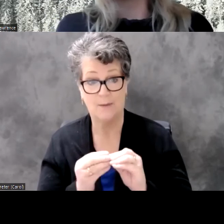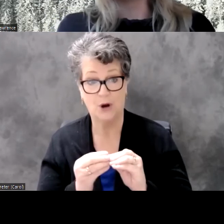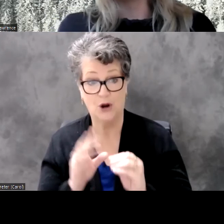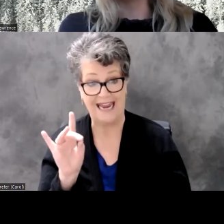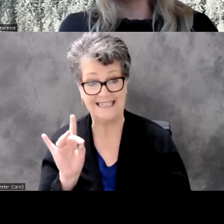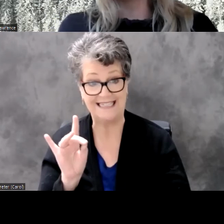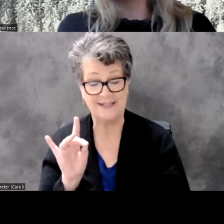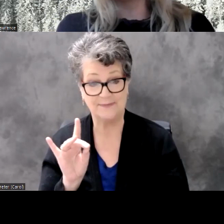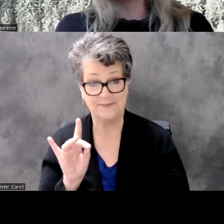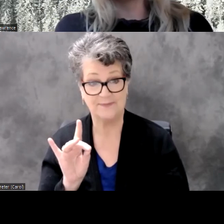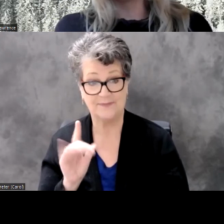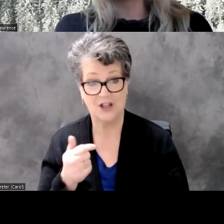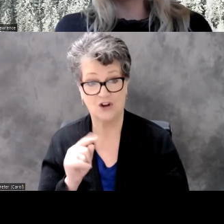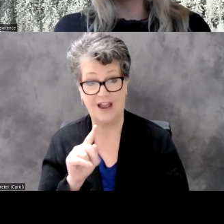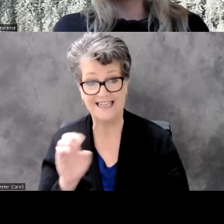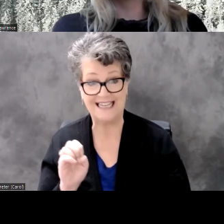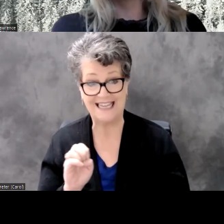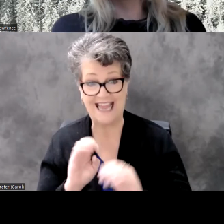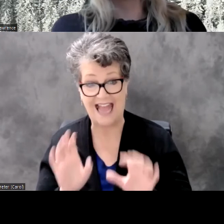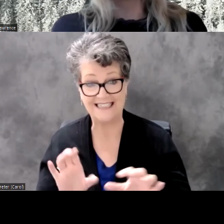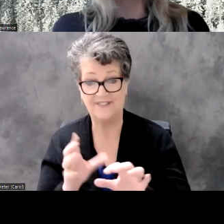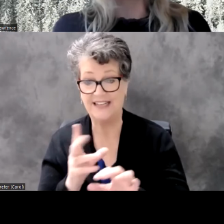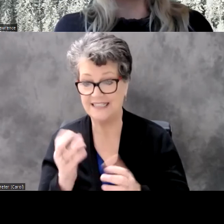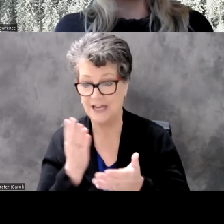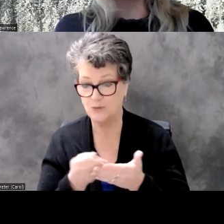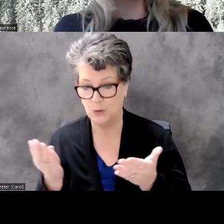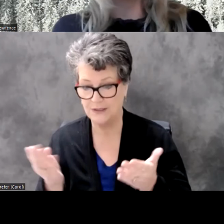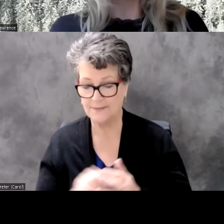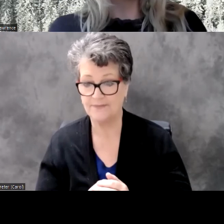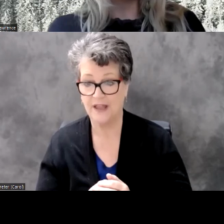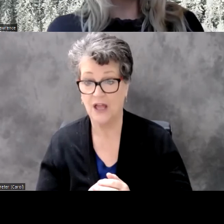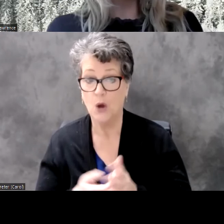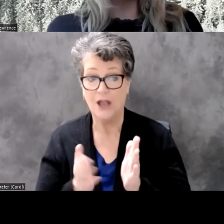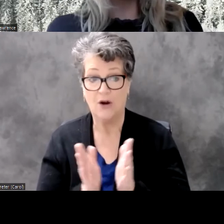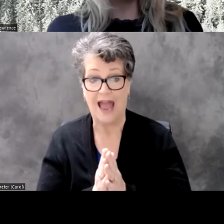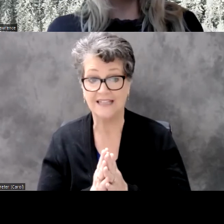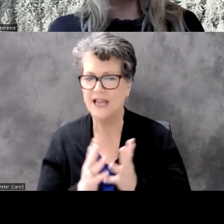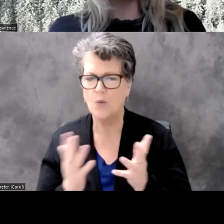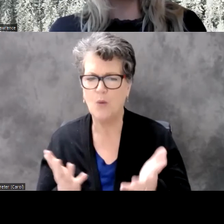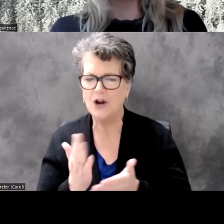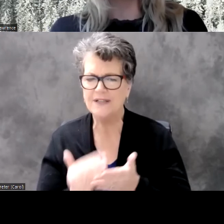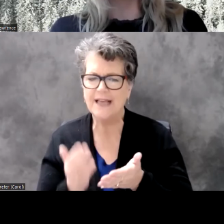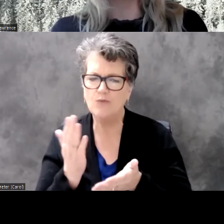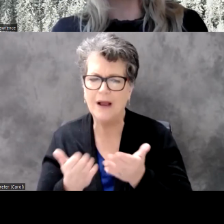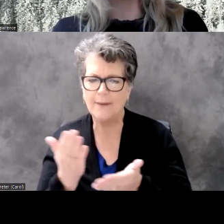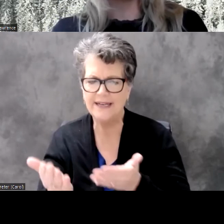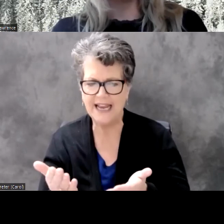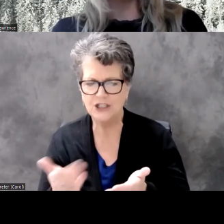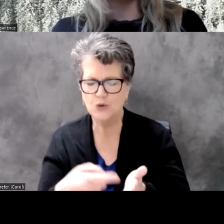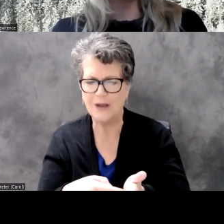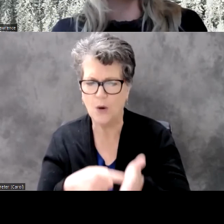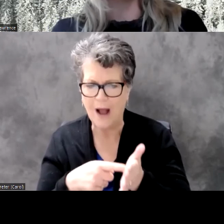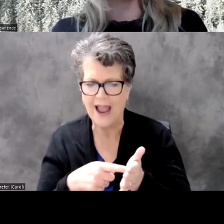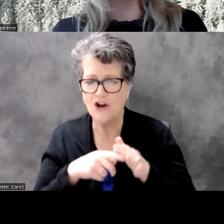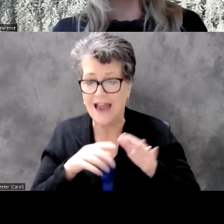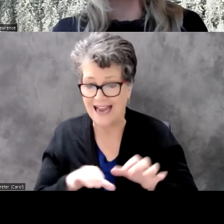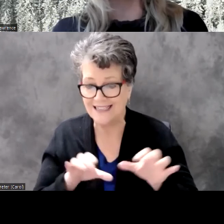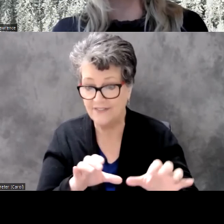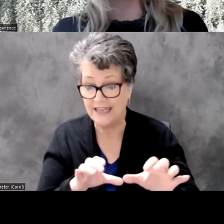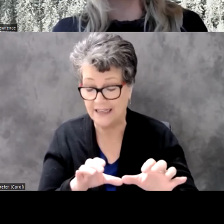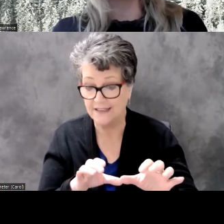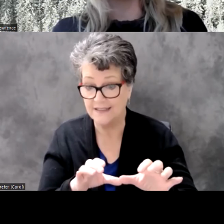8, grantee activities and resources. We are asking, what are some recommendations for required